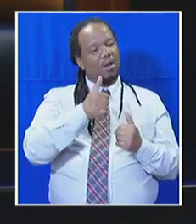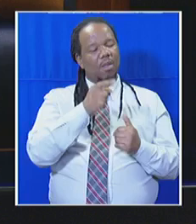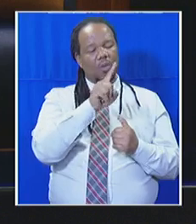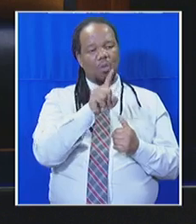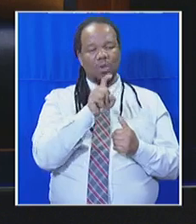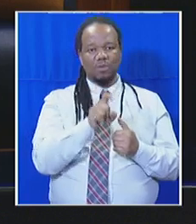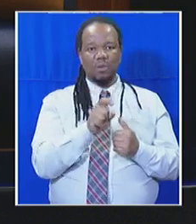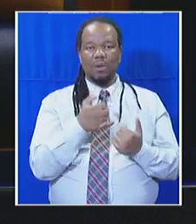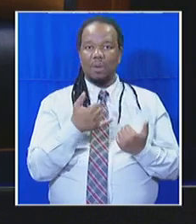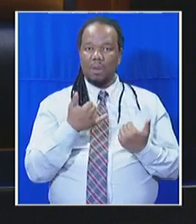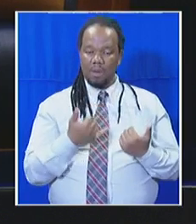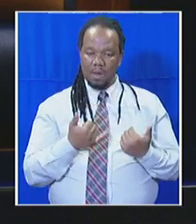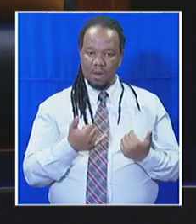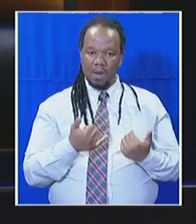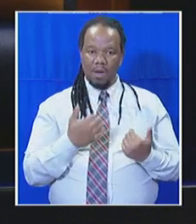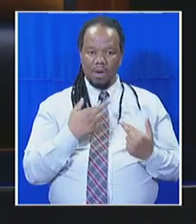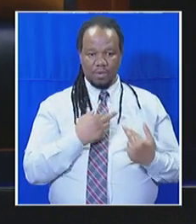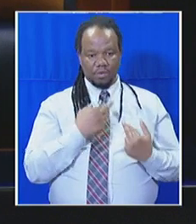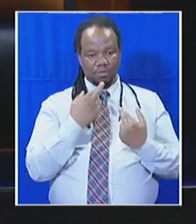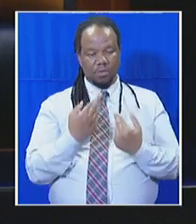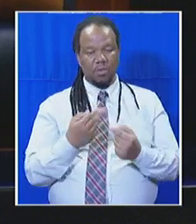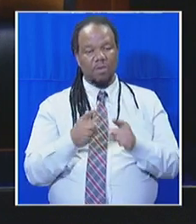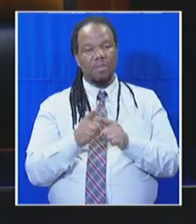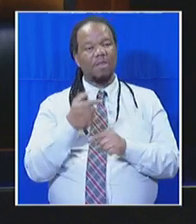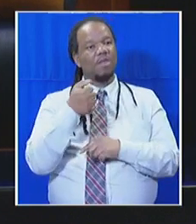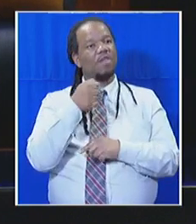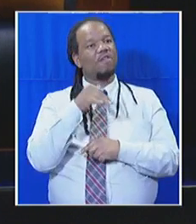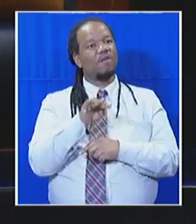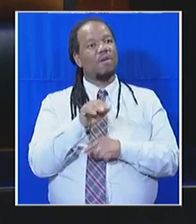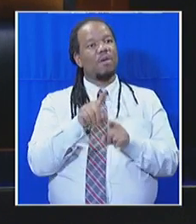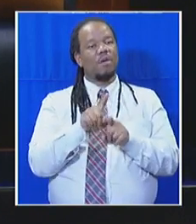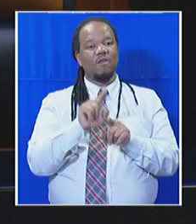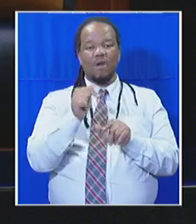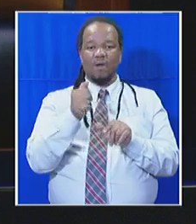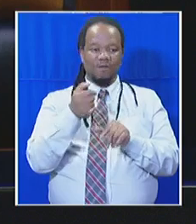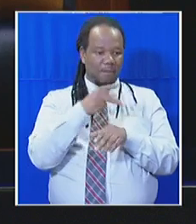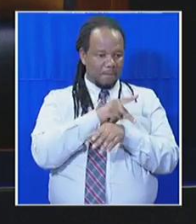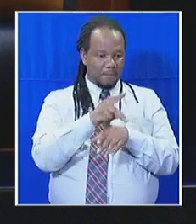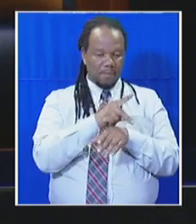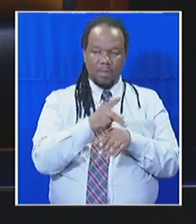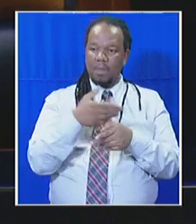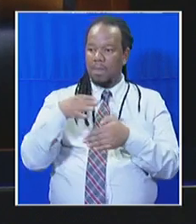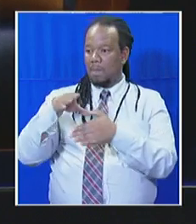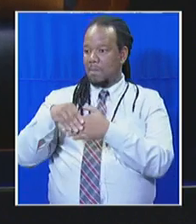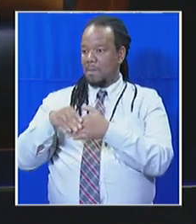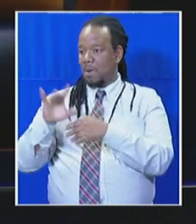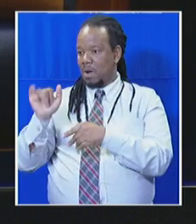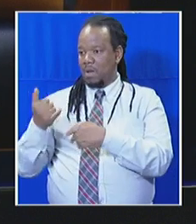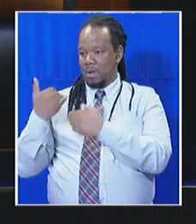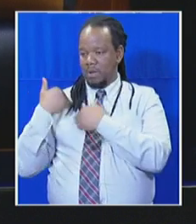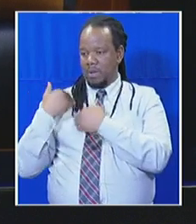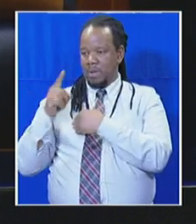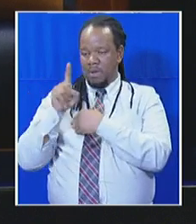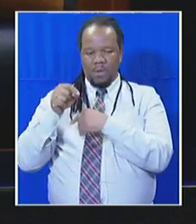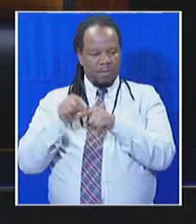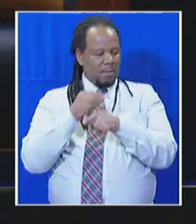The questions have now been responded to. If there was an arrangement between the member asking the question and the relevant